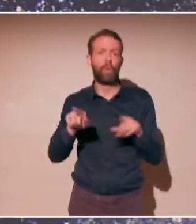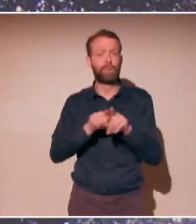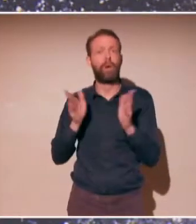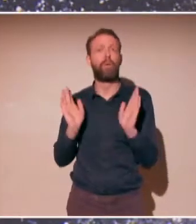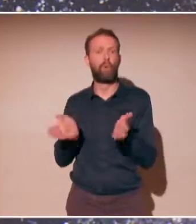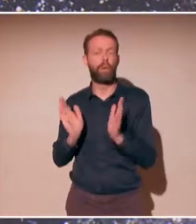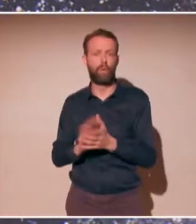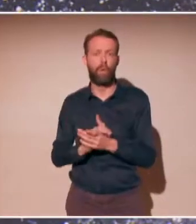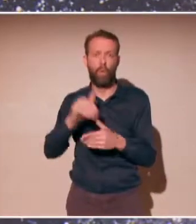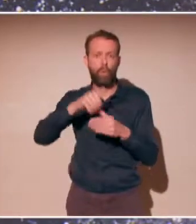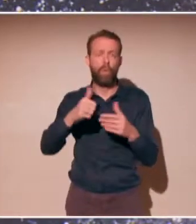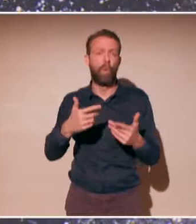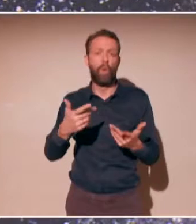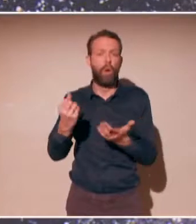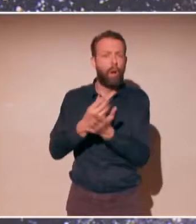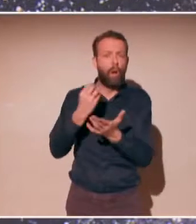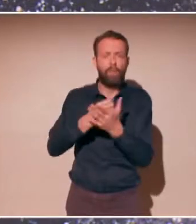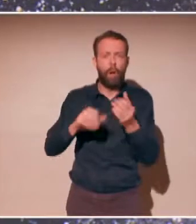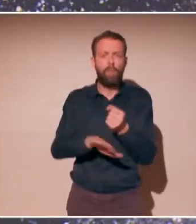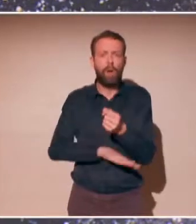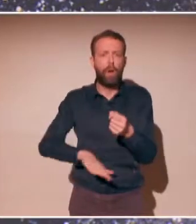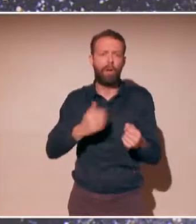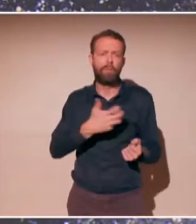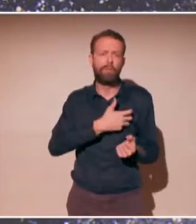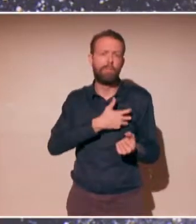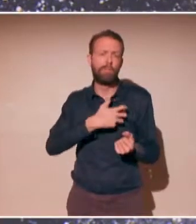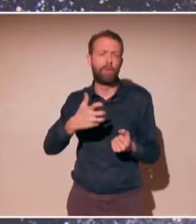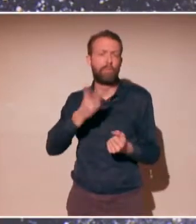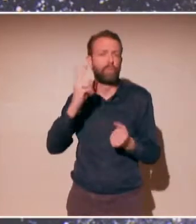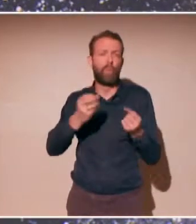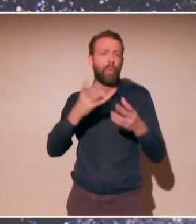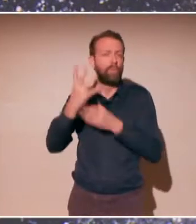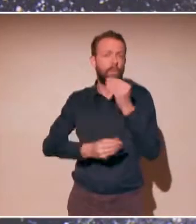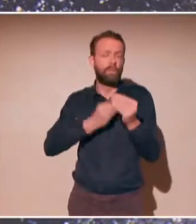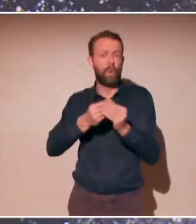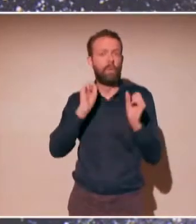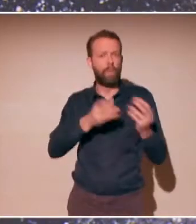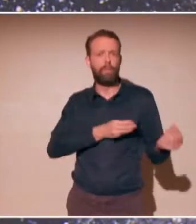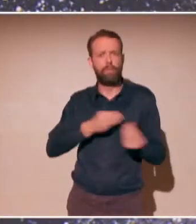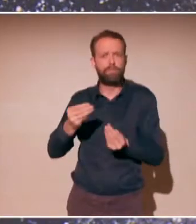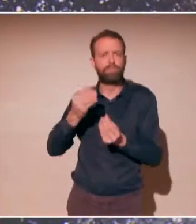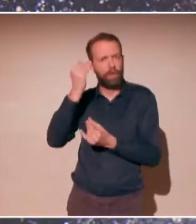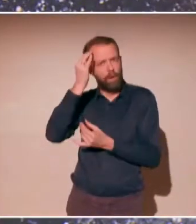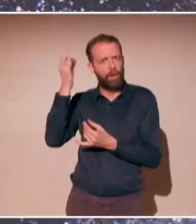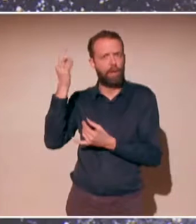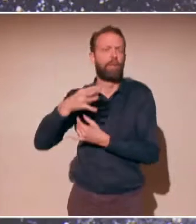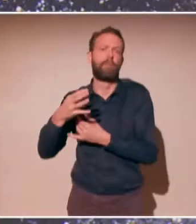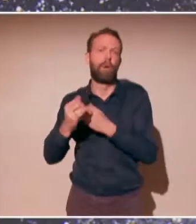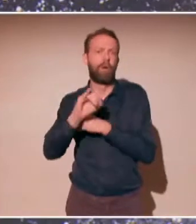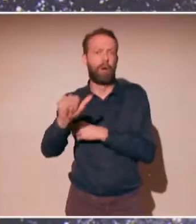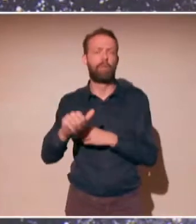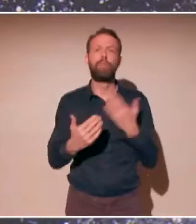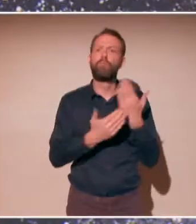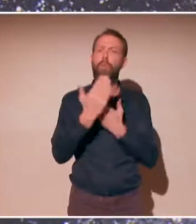insurance system and the hospital data is centralized as well. And this is something which is